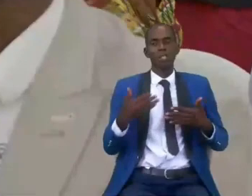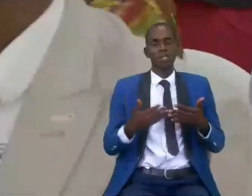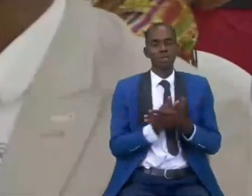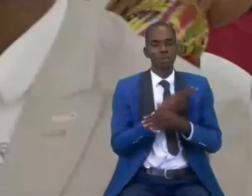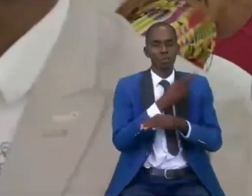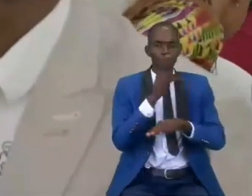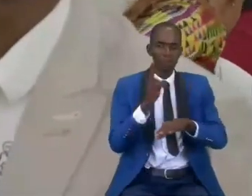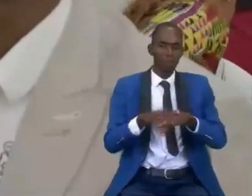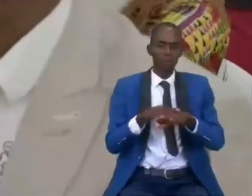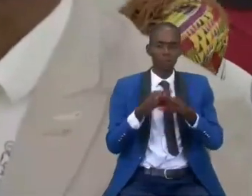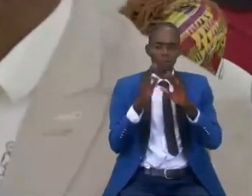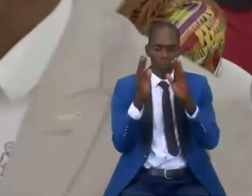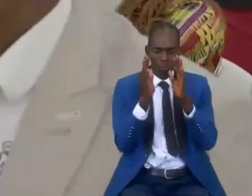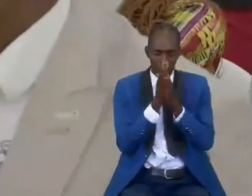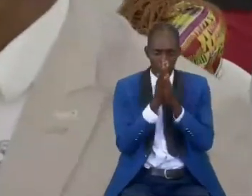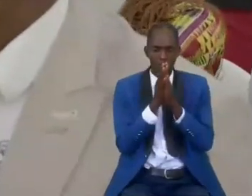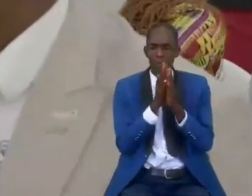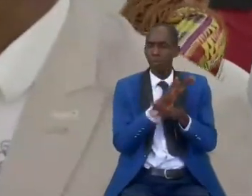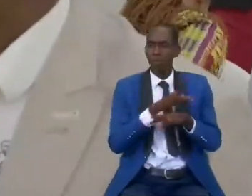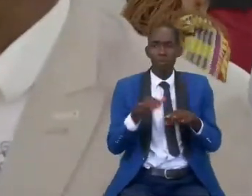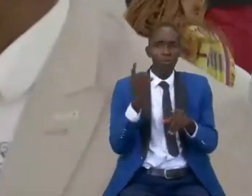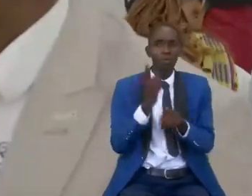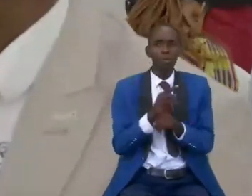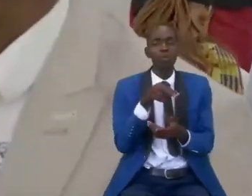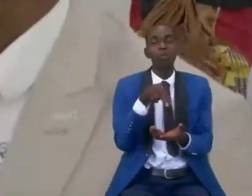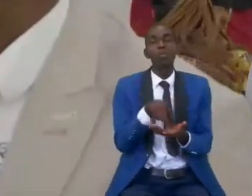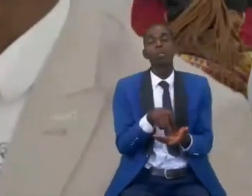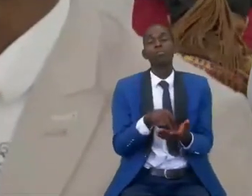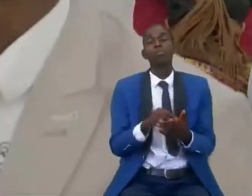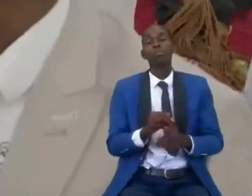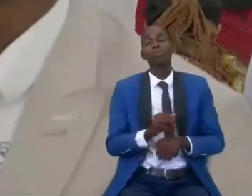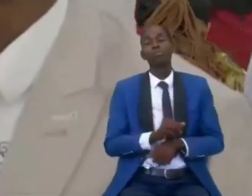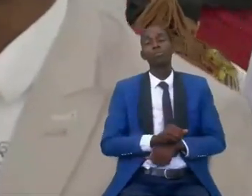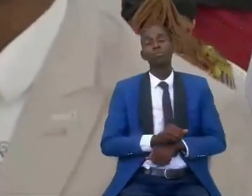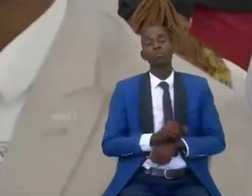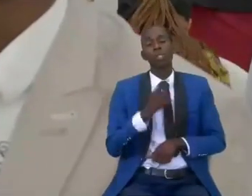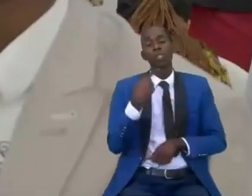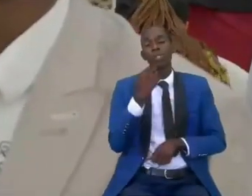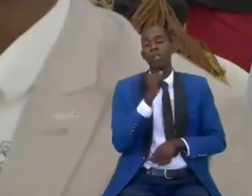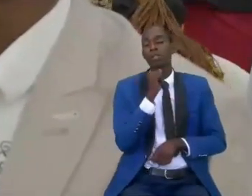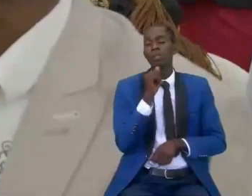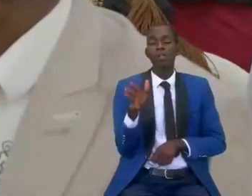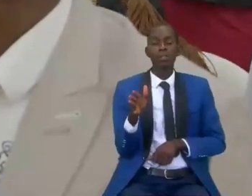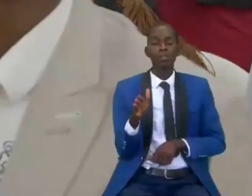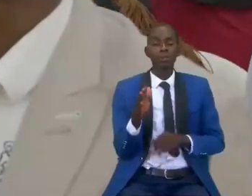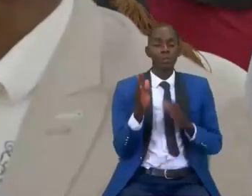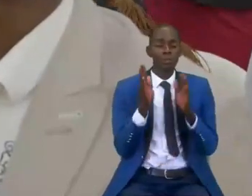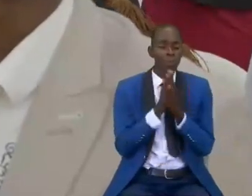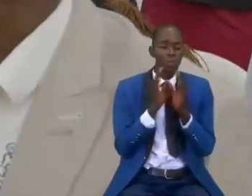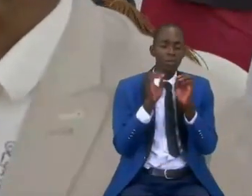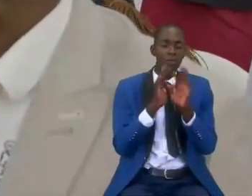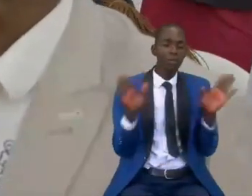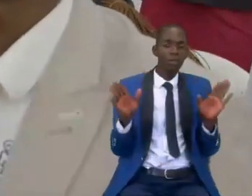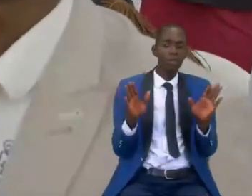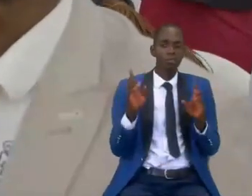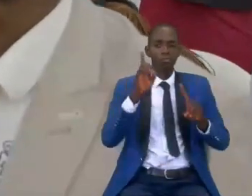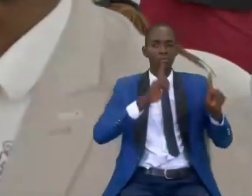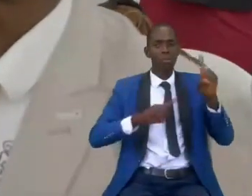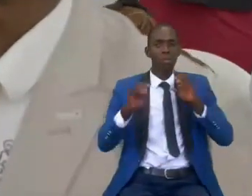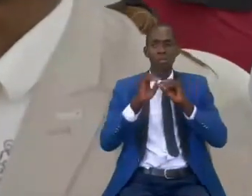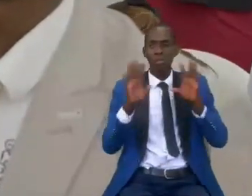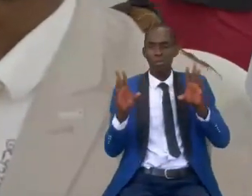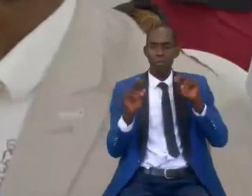there. Say, Lord, here am I. I receive. I repent. I turn around.